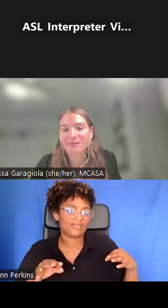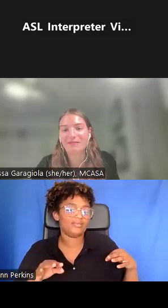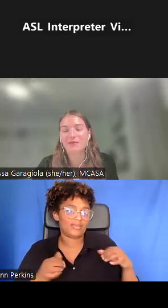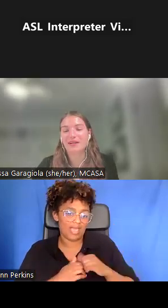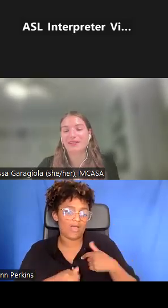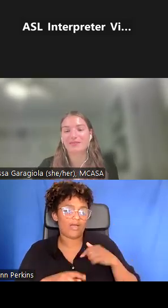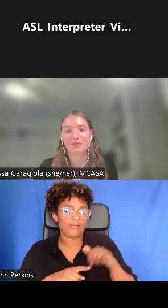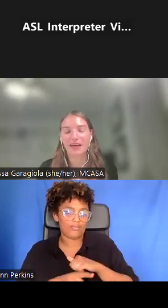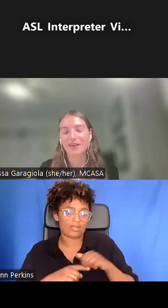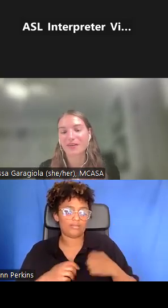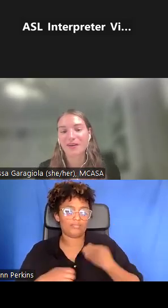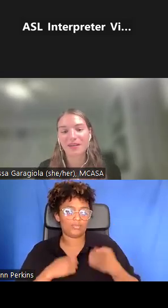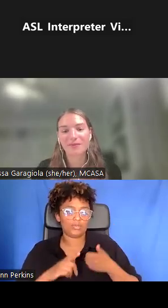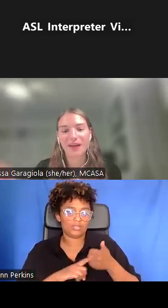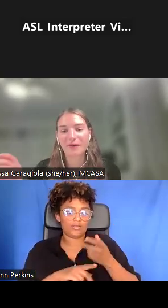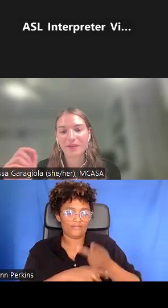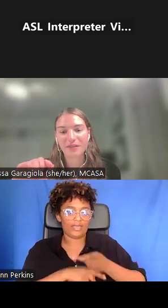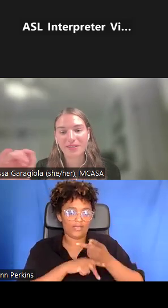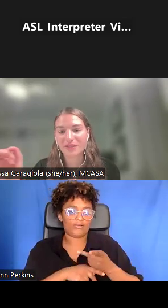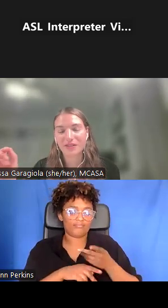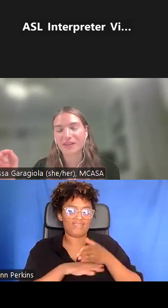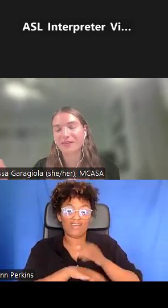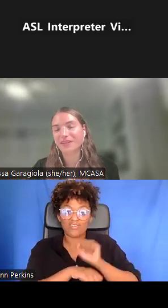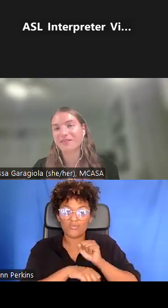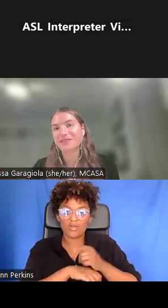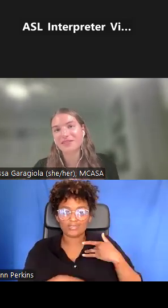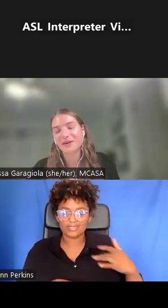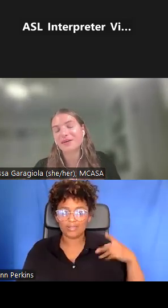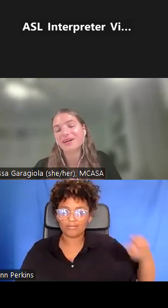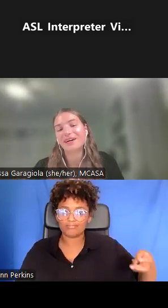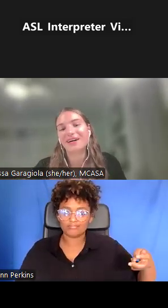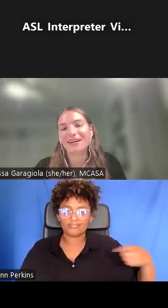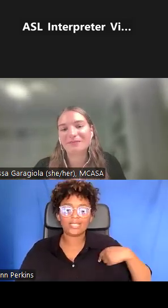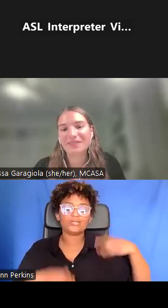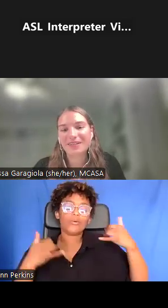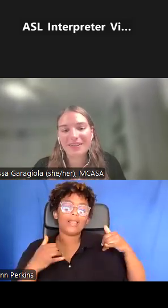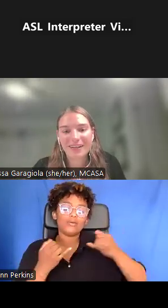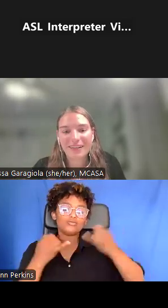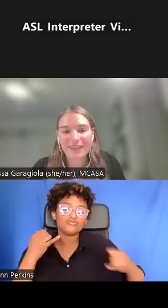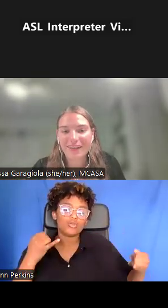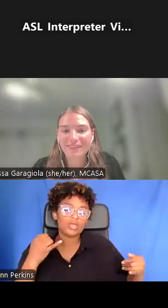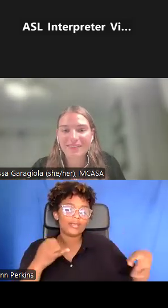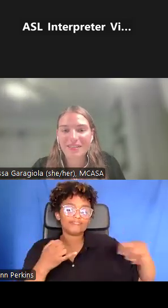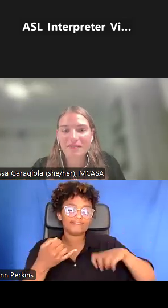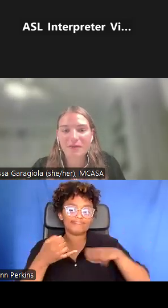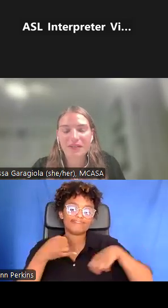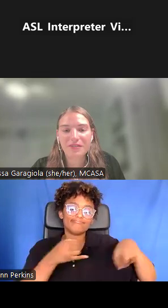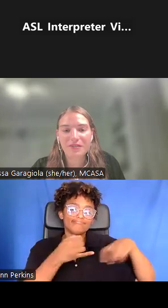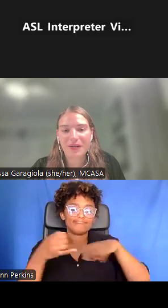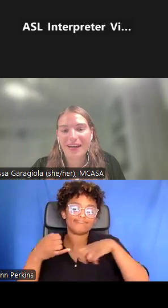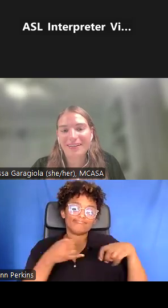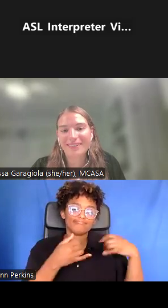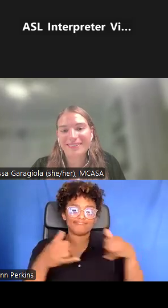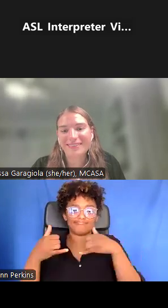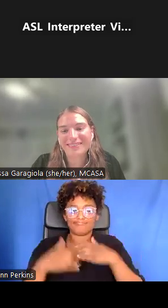self-care. After work is laying on the ground and playing with him. He has this string he really loves. So um yeah, Steph, if you want to